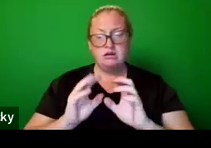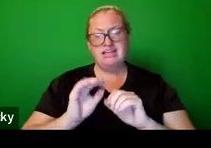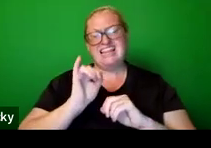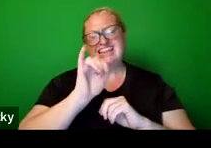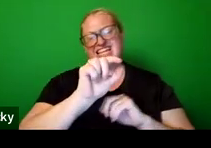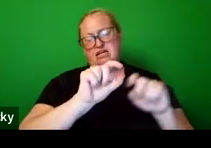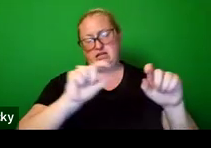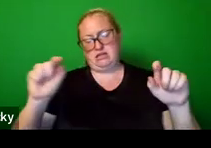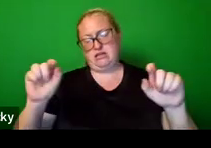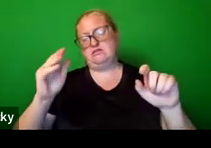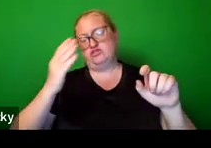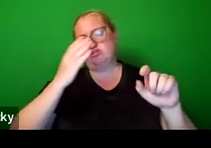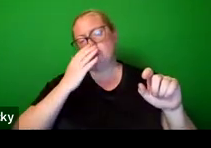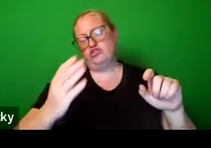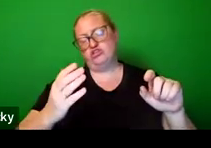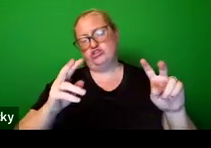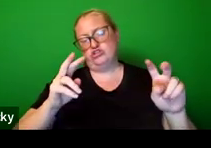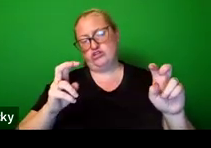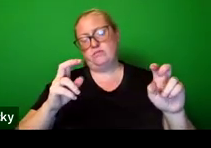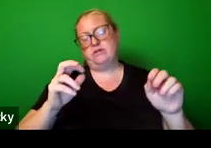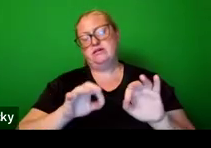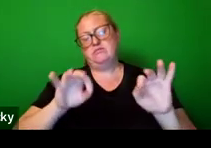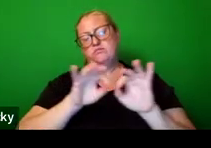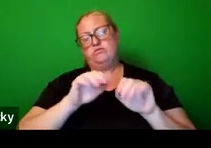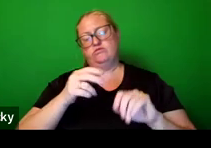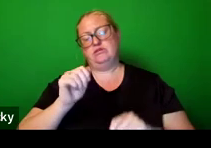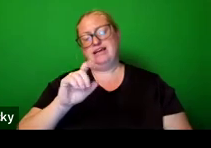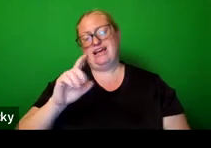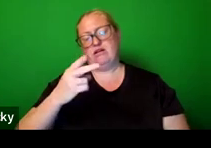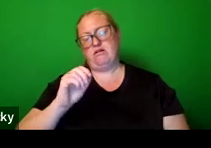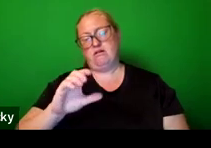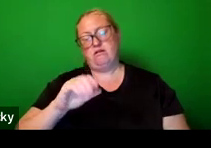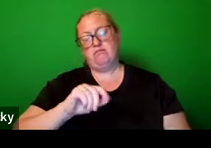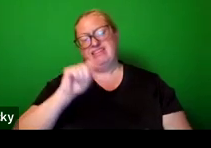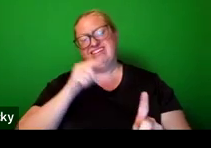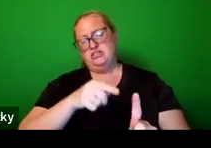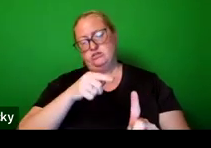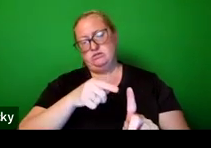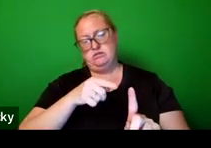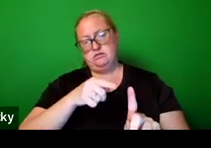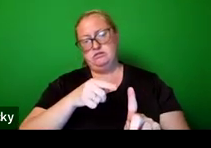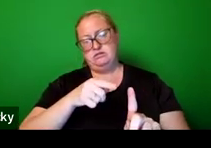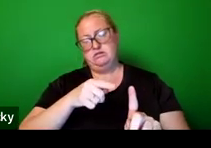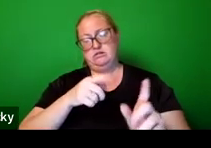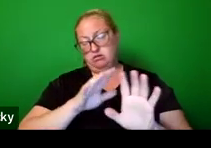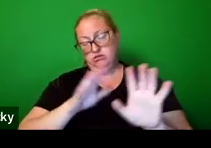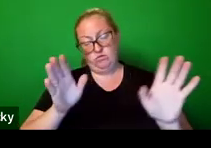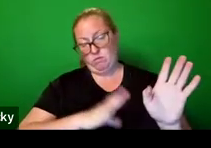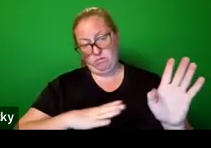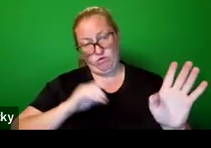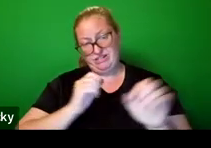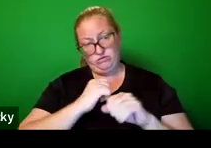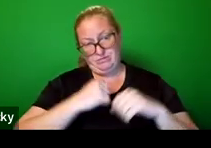substance, I think, that would be relevant to the ad hoc committee. But the rest is kind of, you know, this one in particular, the whole board obviously needs to make a